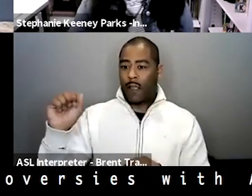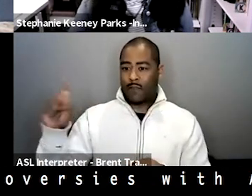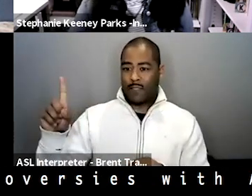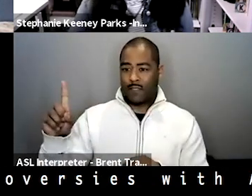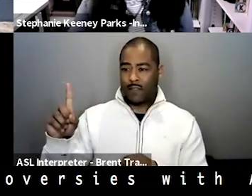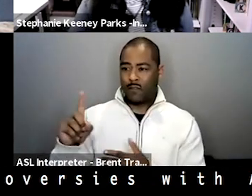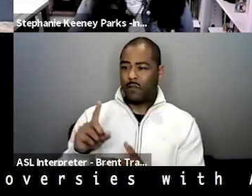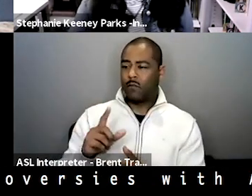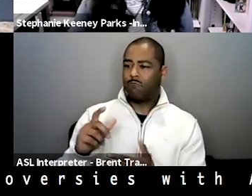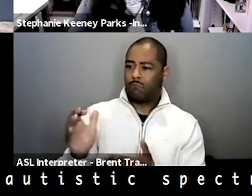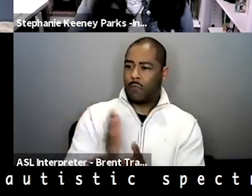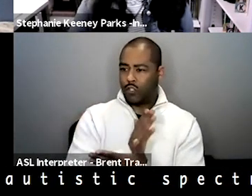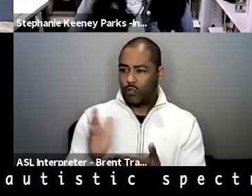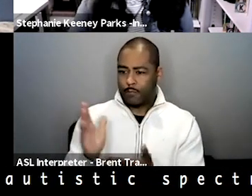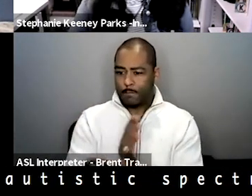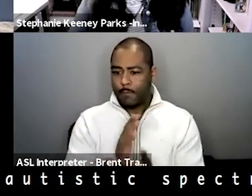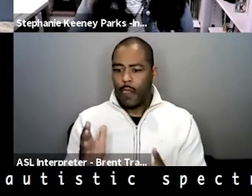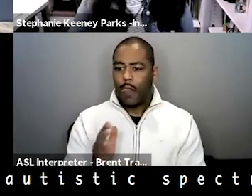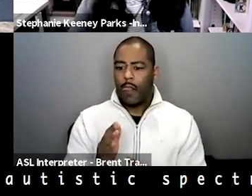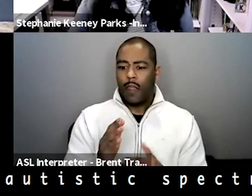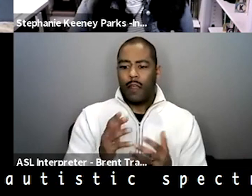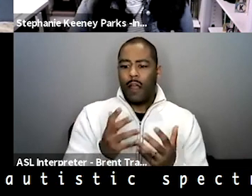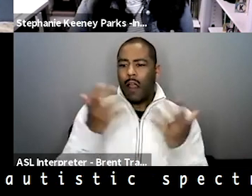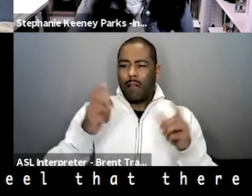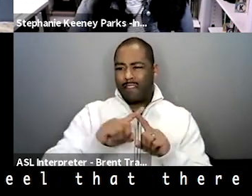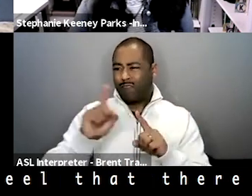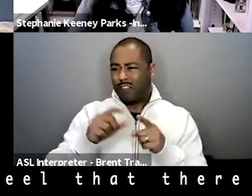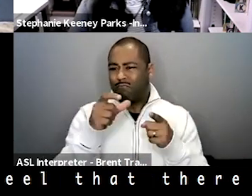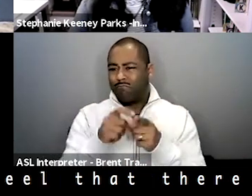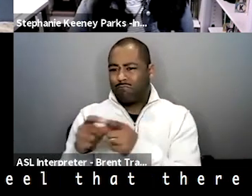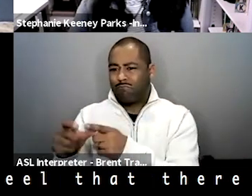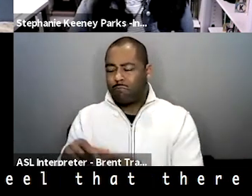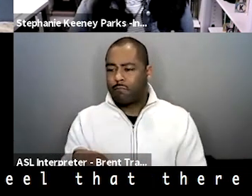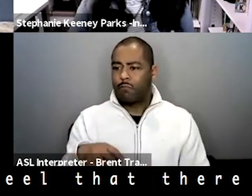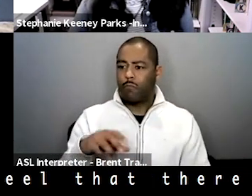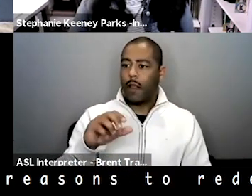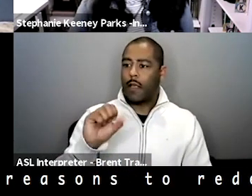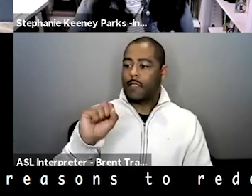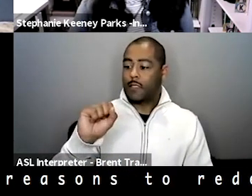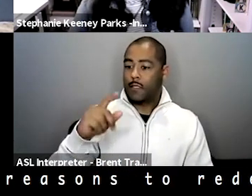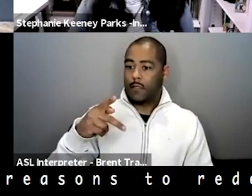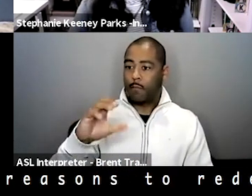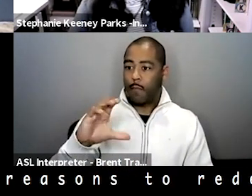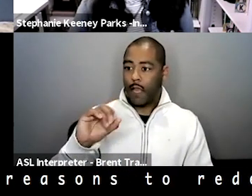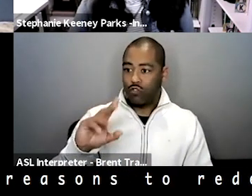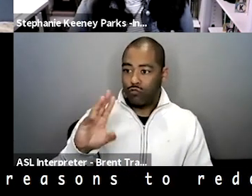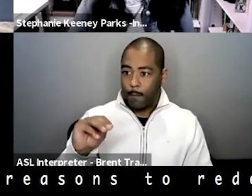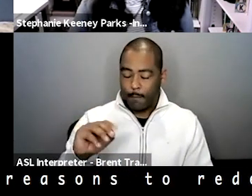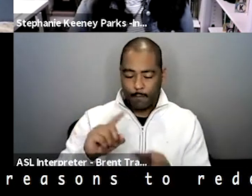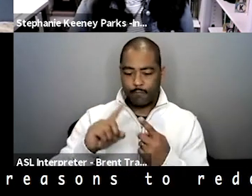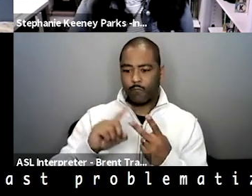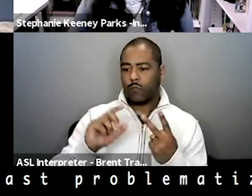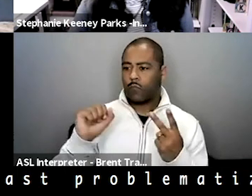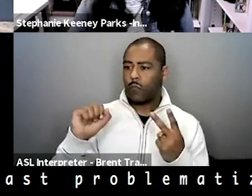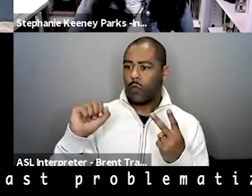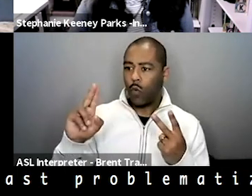there are lots of controversies with Asperger, autism, autistic, the spectrum. Do you feel that there are perhaps reasons